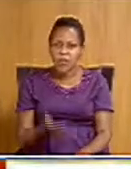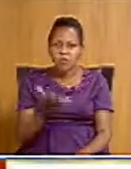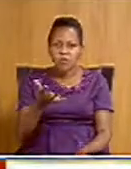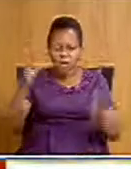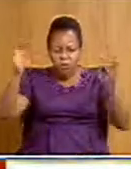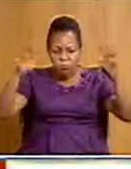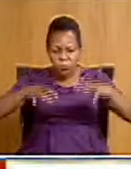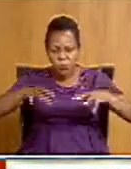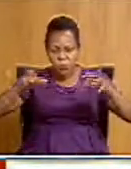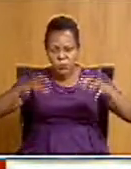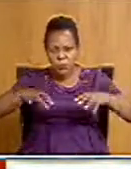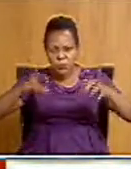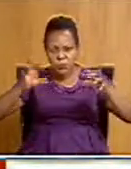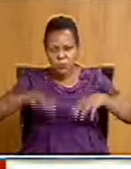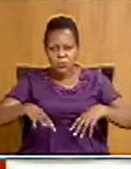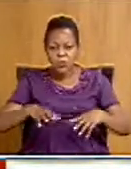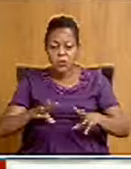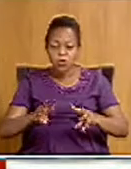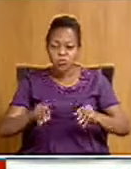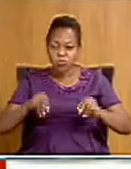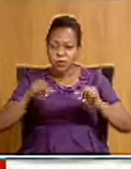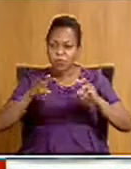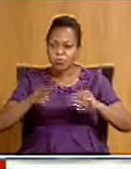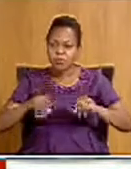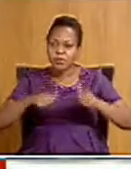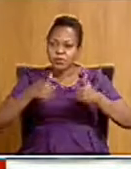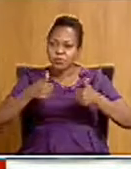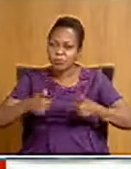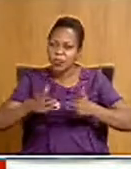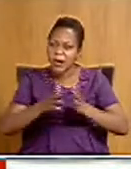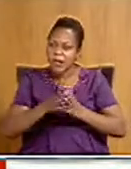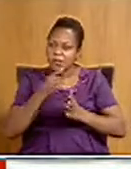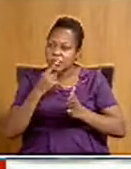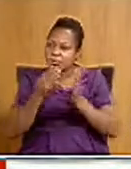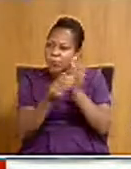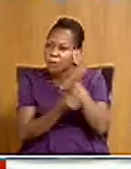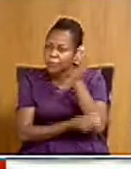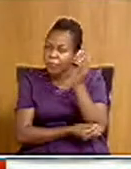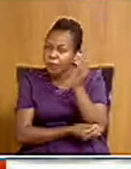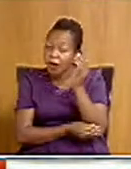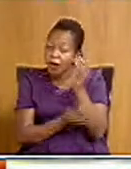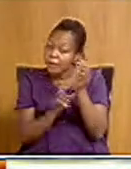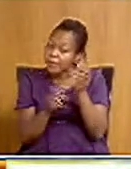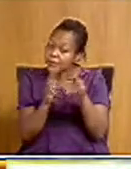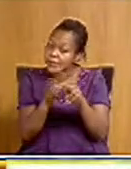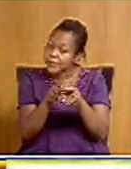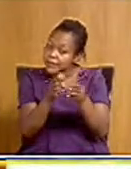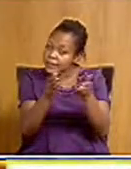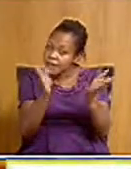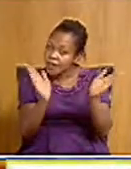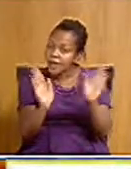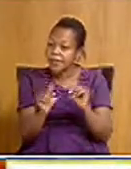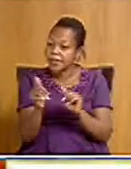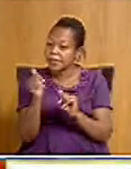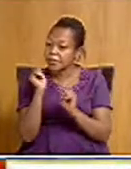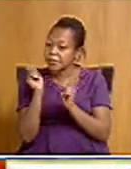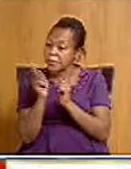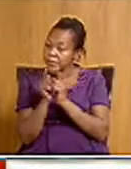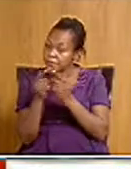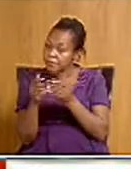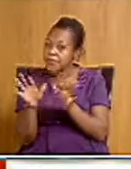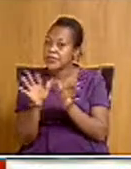so much rain, so much good soil, and you are poor? Somebody is sitting there in the audience, but I will not tell you who that person